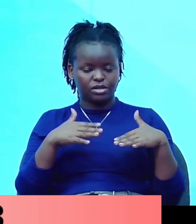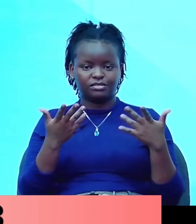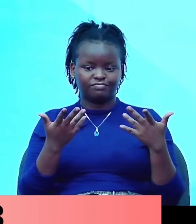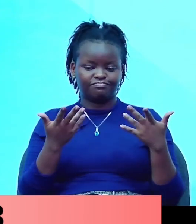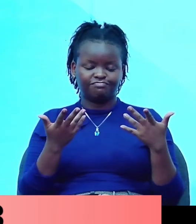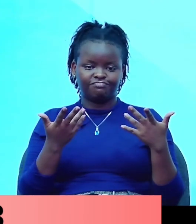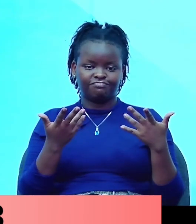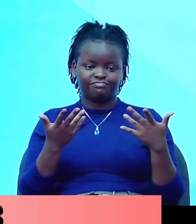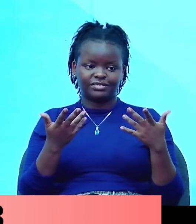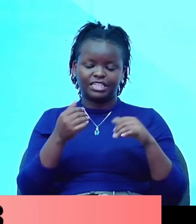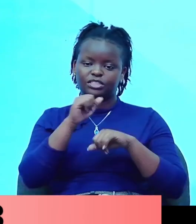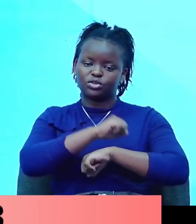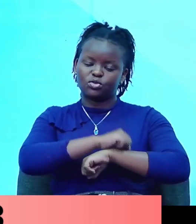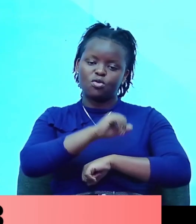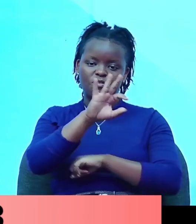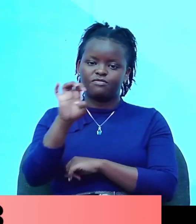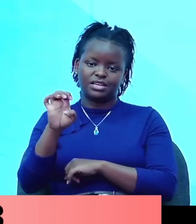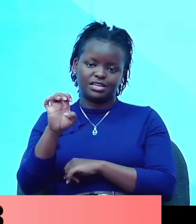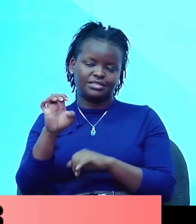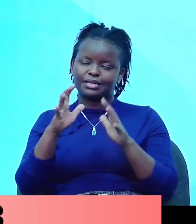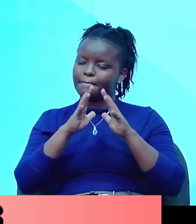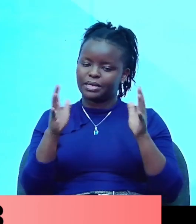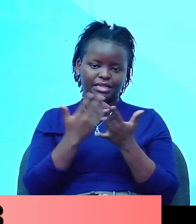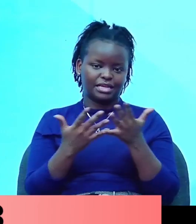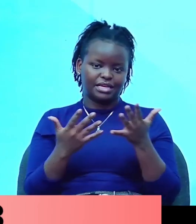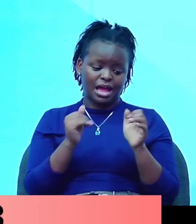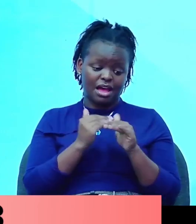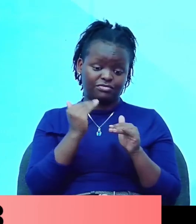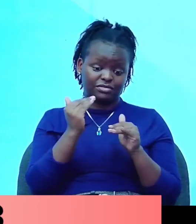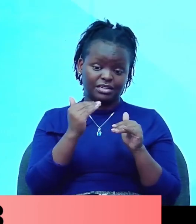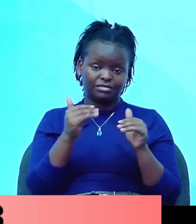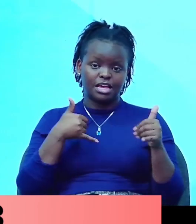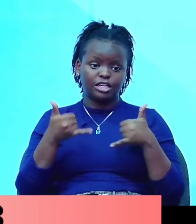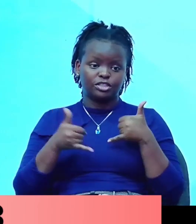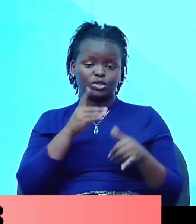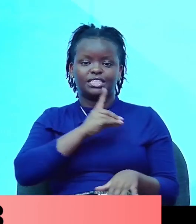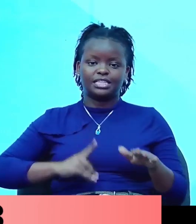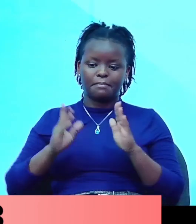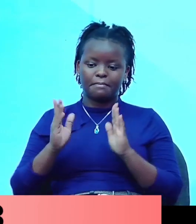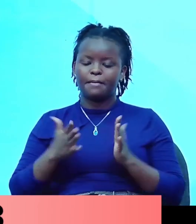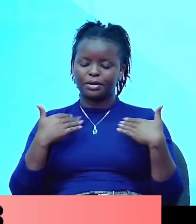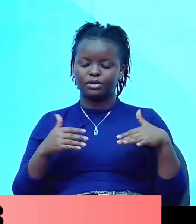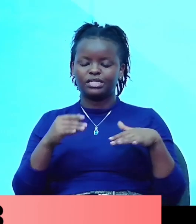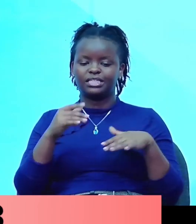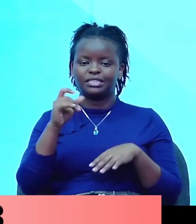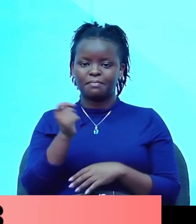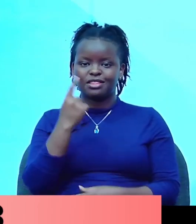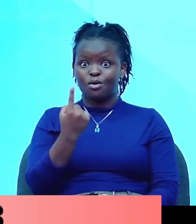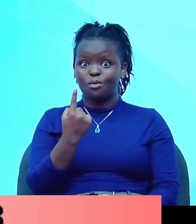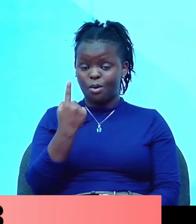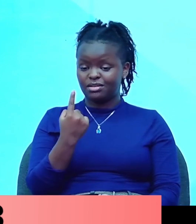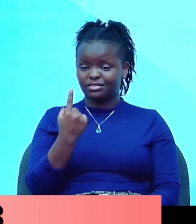School fees. Yes, school fees is the biggest thing. After you've enjoyed December, people in January are looking for school fees. I'm going to December. When I